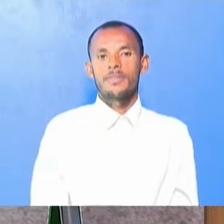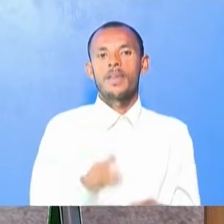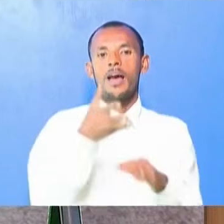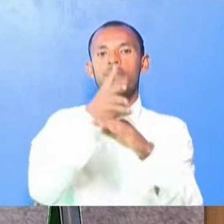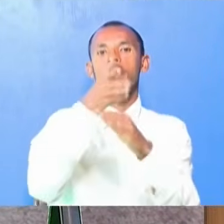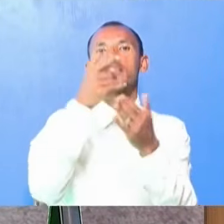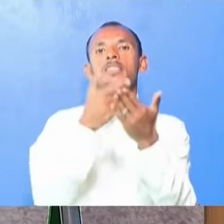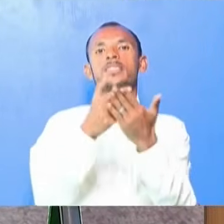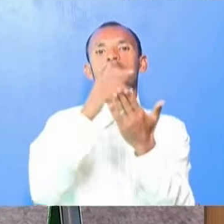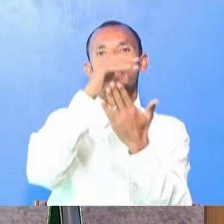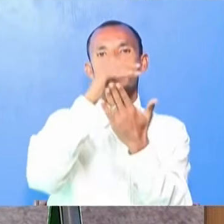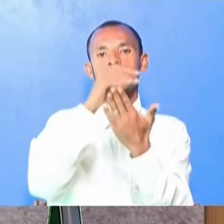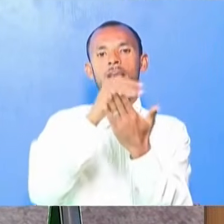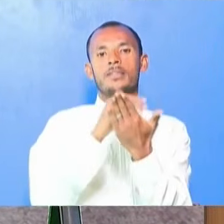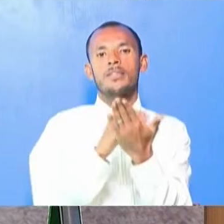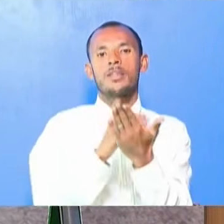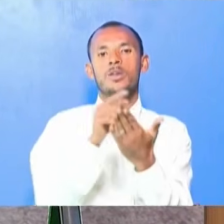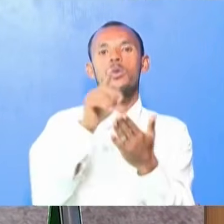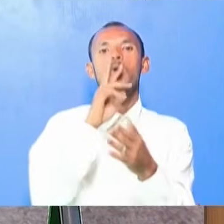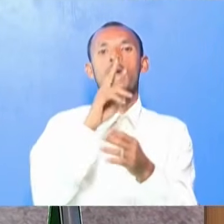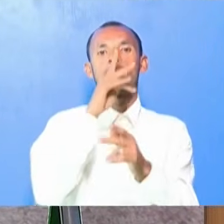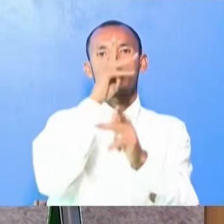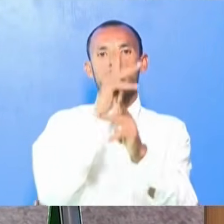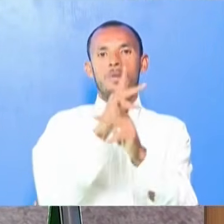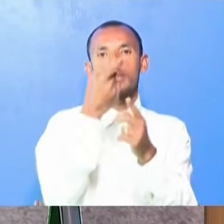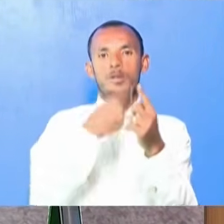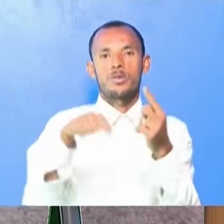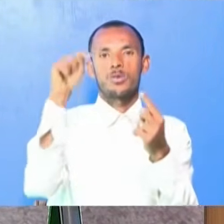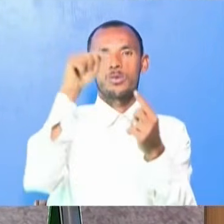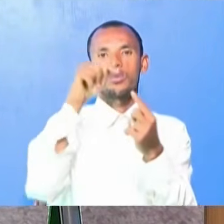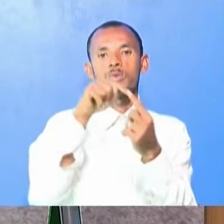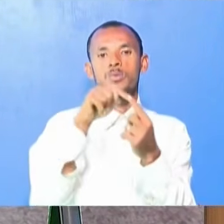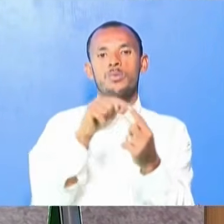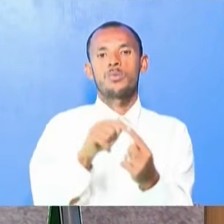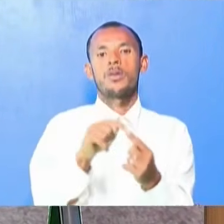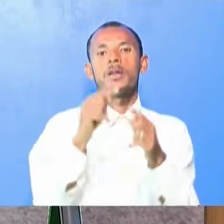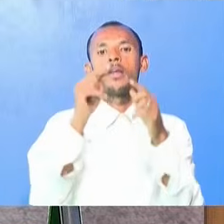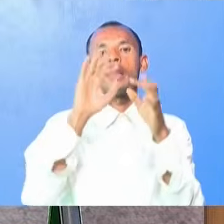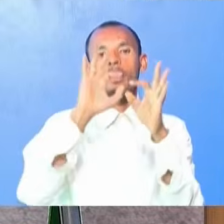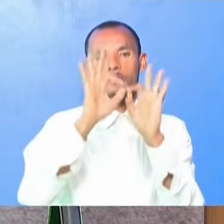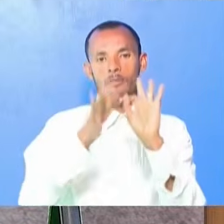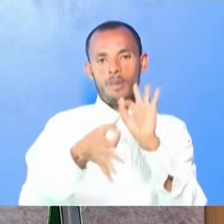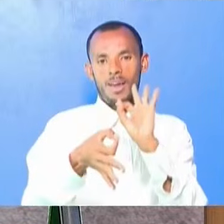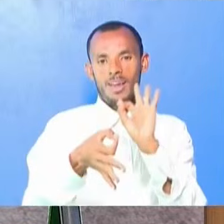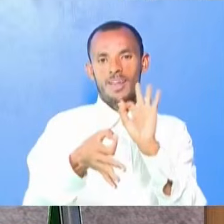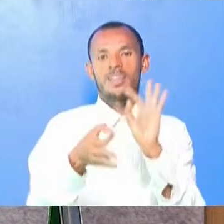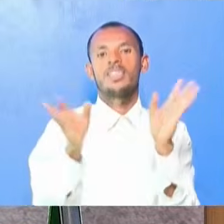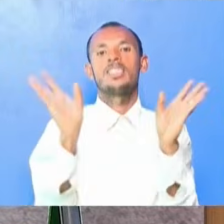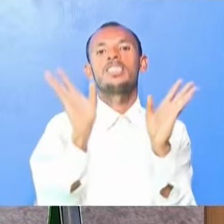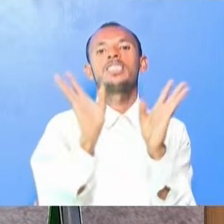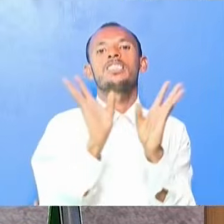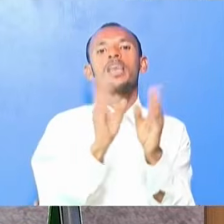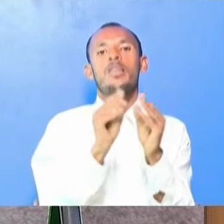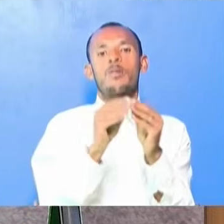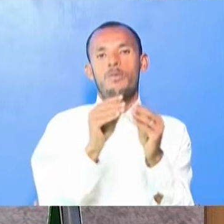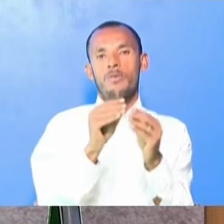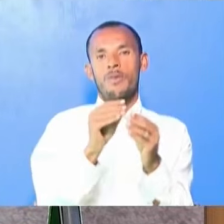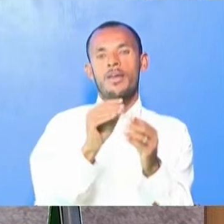after this lesson, you are expected to define set of